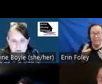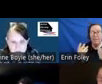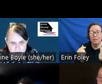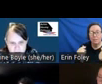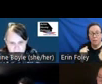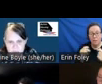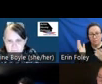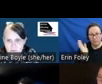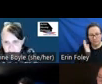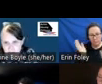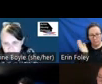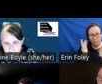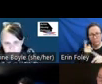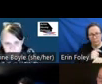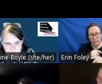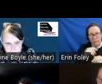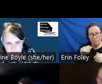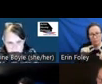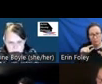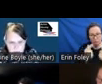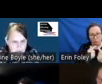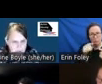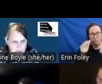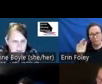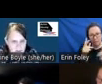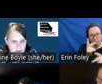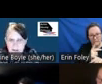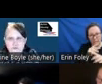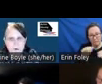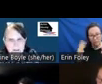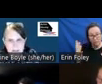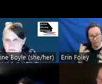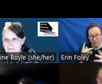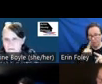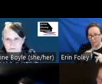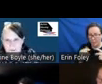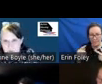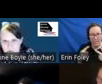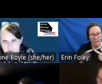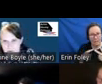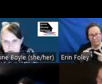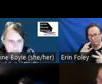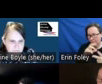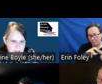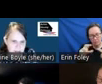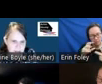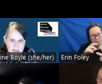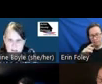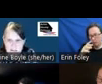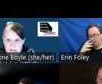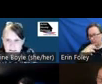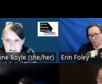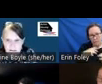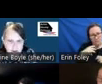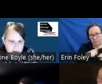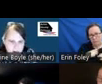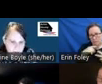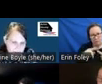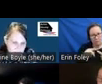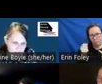adult foster care provider. Now, thanks to a great deal of confusion due to the fact that